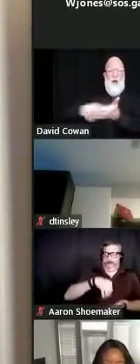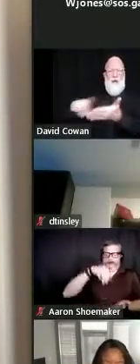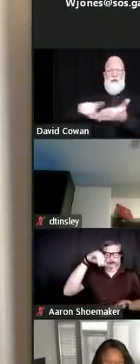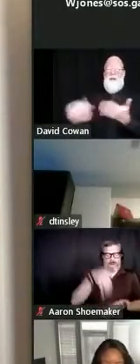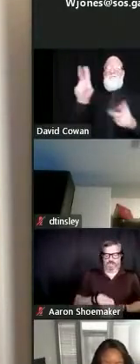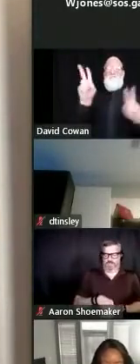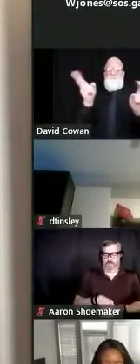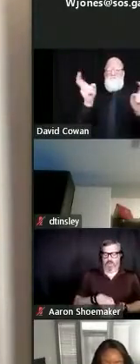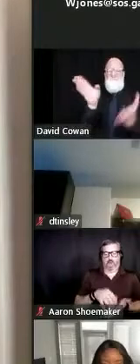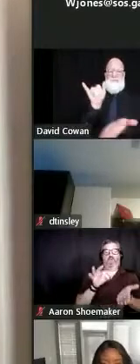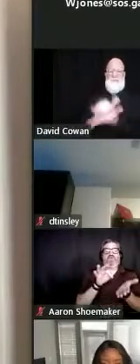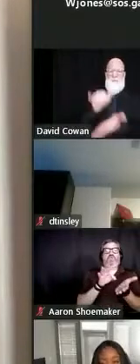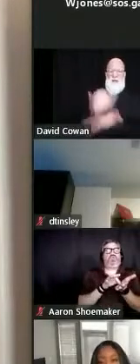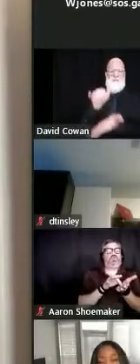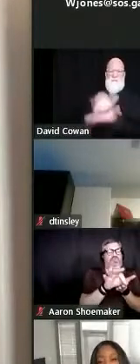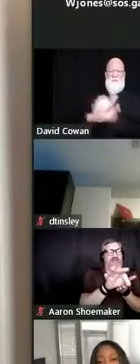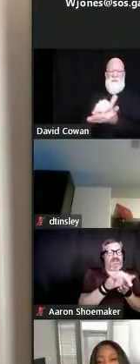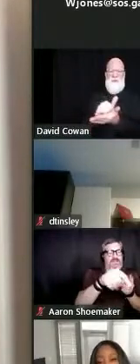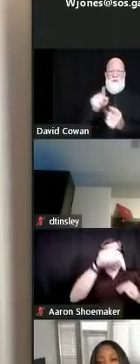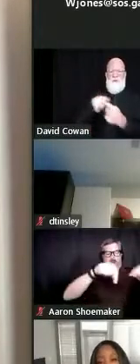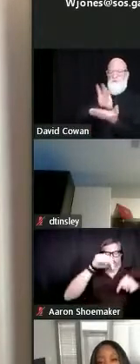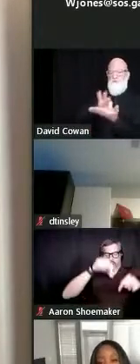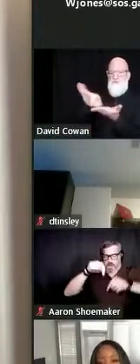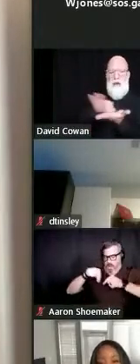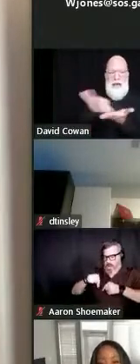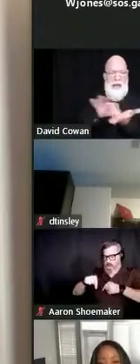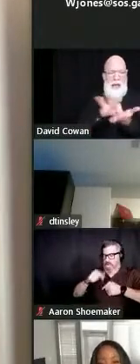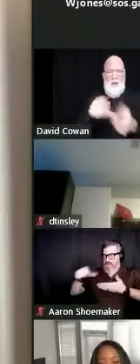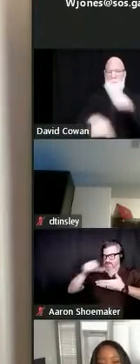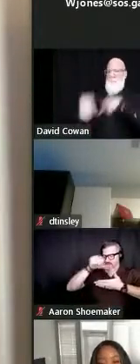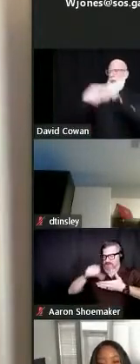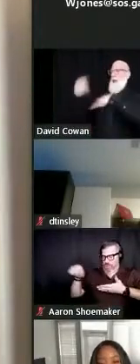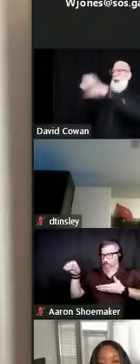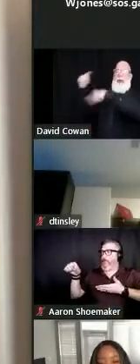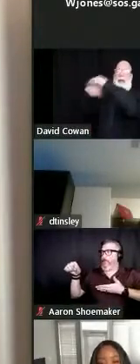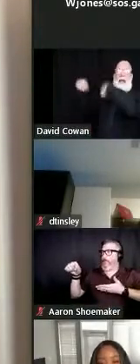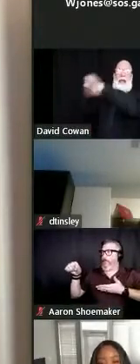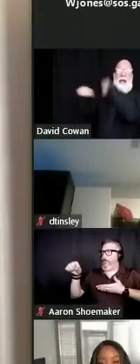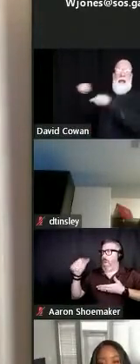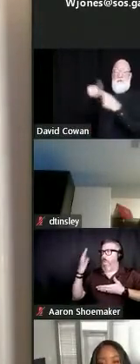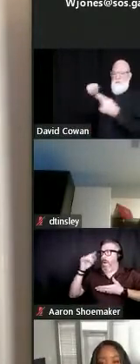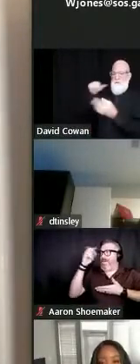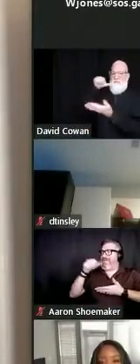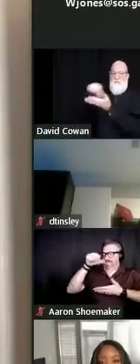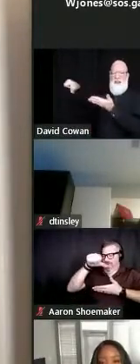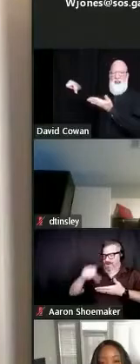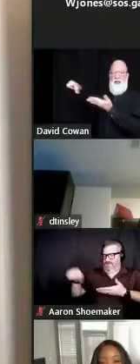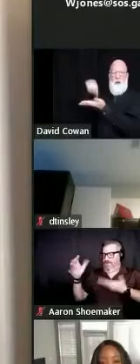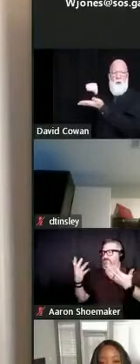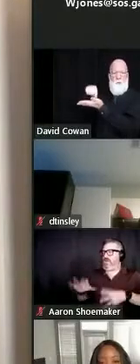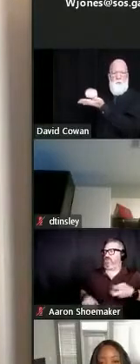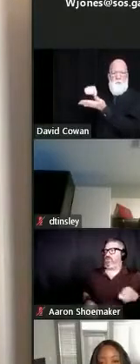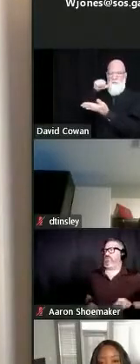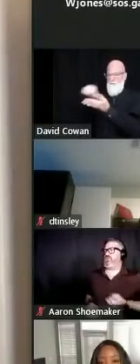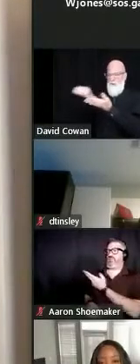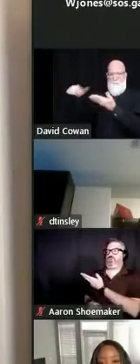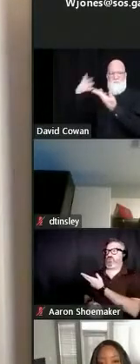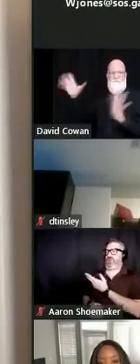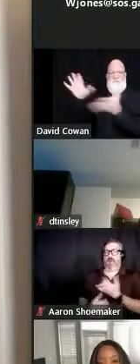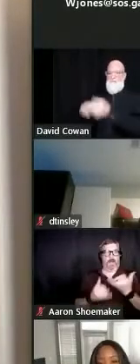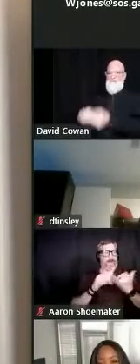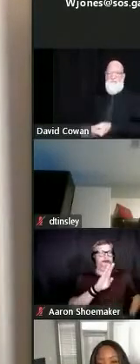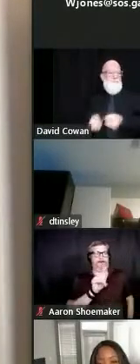throw out legal ballots along with potentially illegal ballots if there's even an issue at all and that's not a remedy that I think any Court would